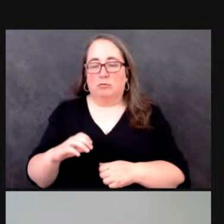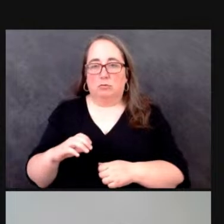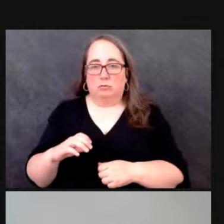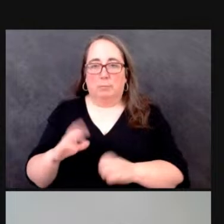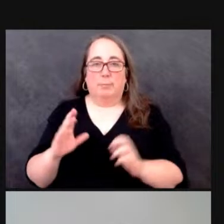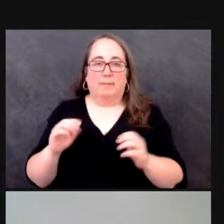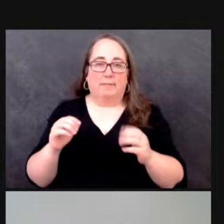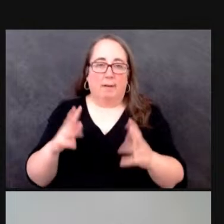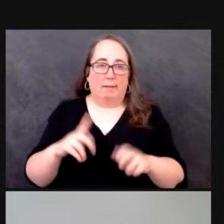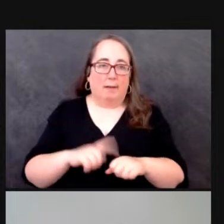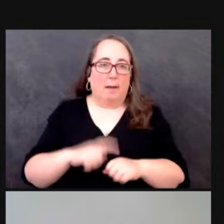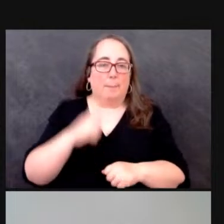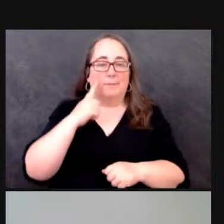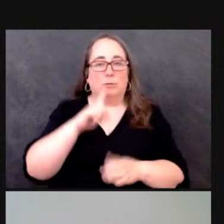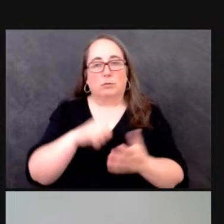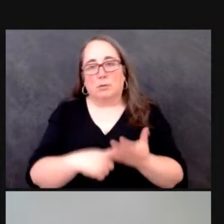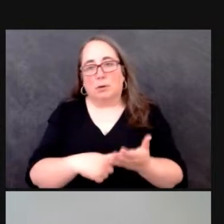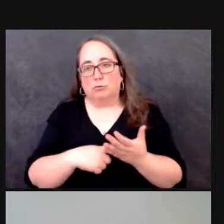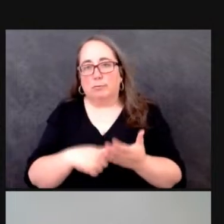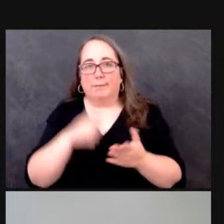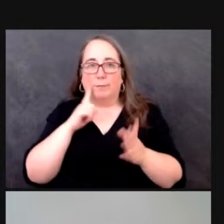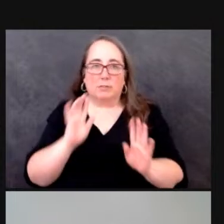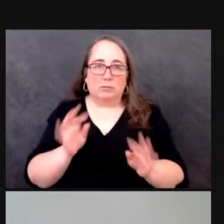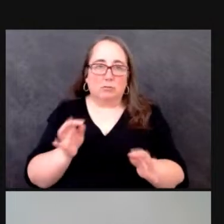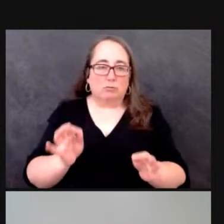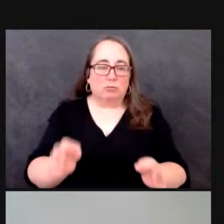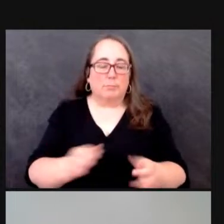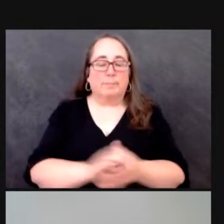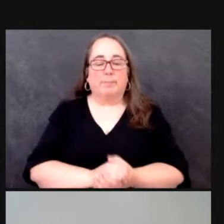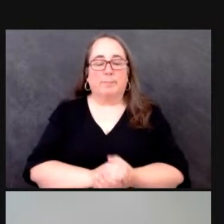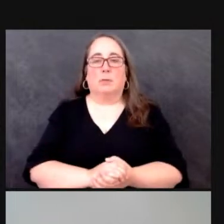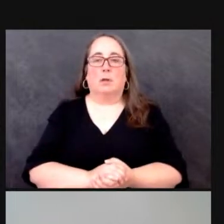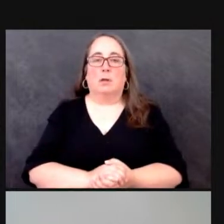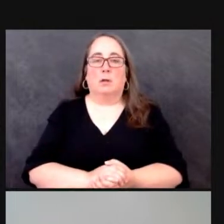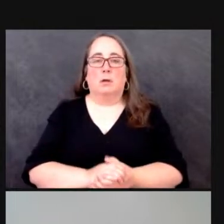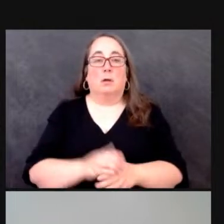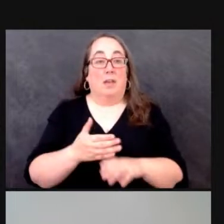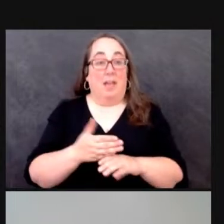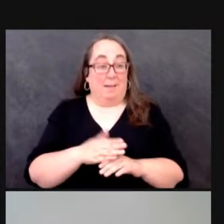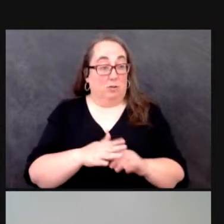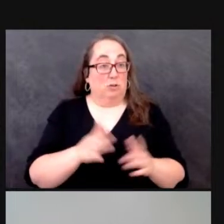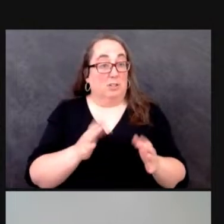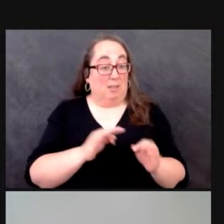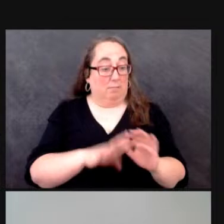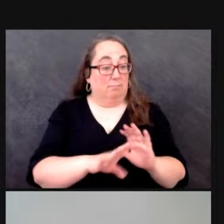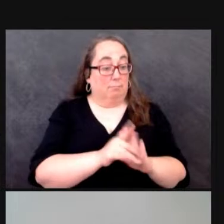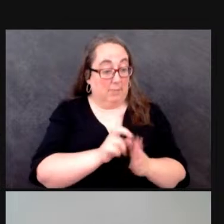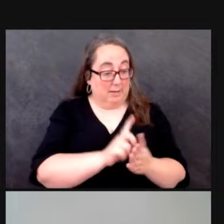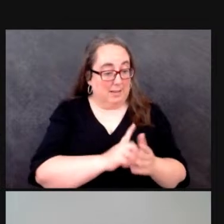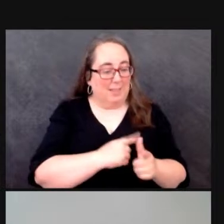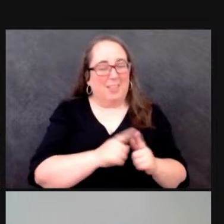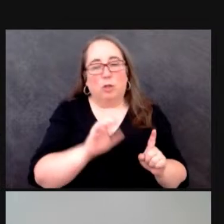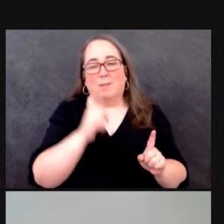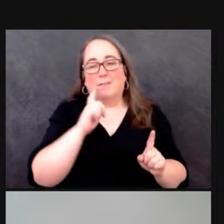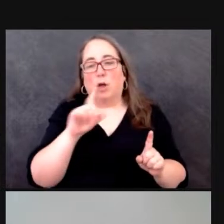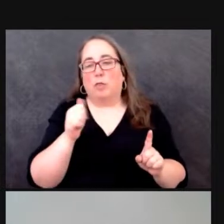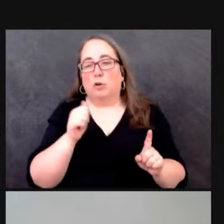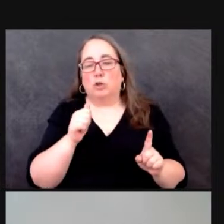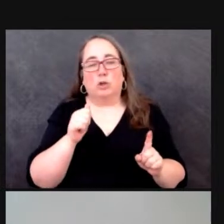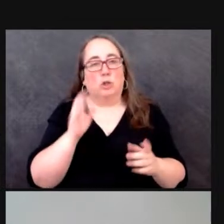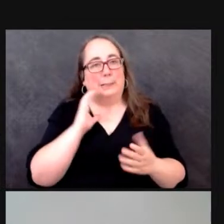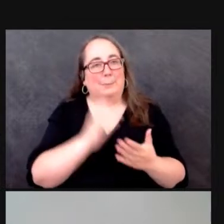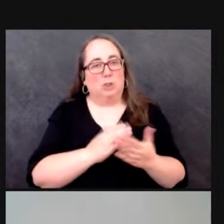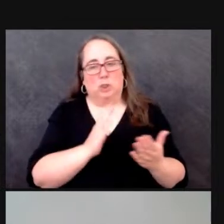provided a time for discussion and decisions. Once a narrative was selected, they searched for reference images to provide to Kirk for